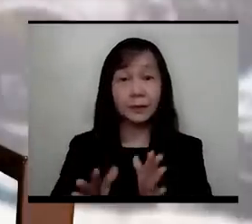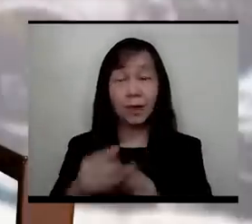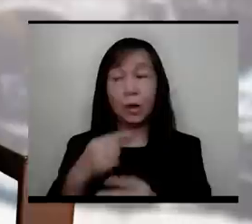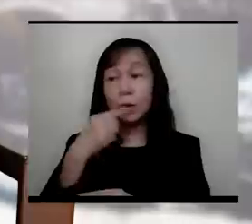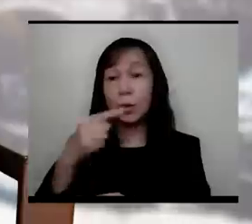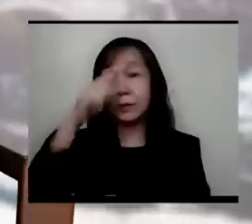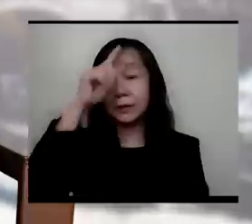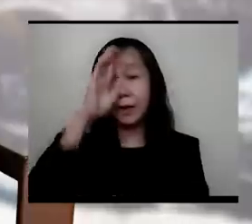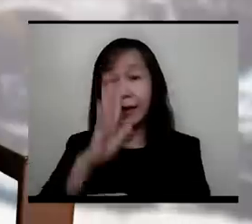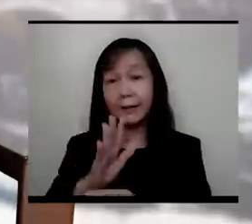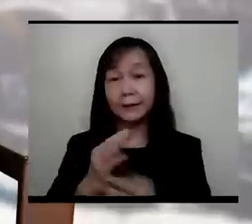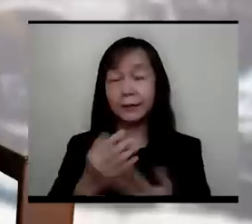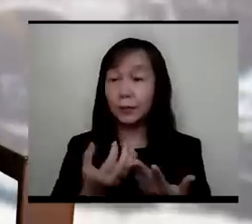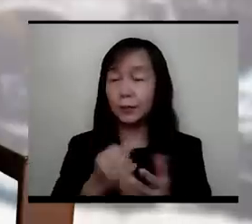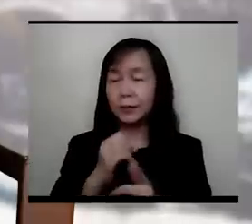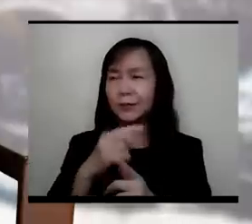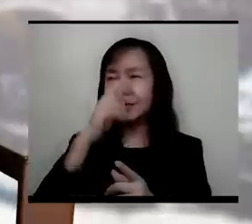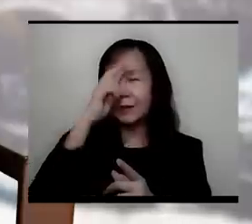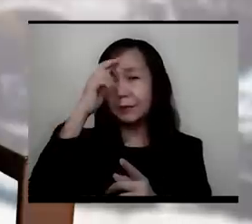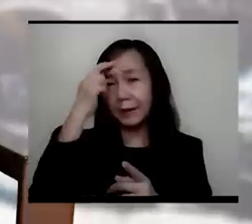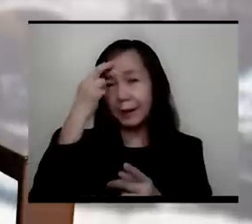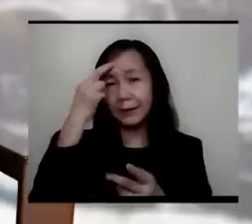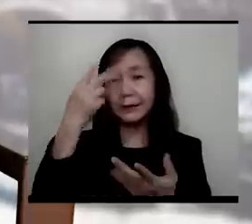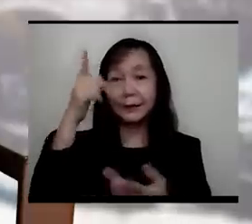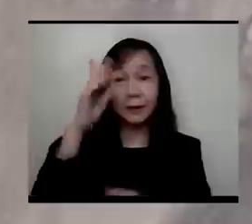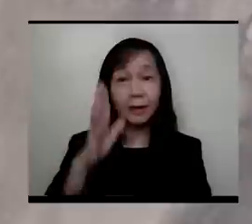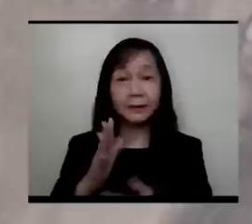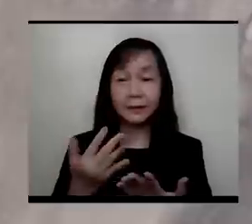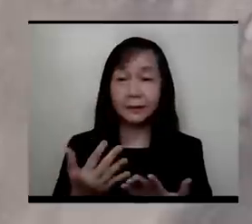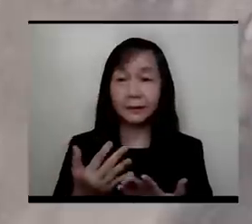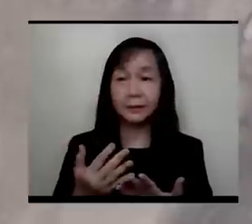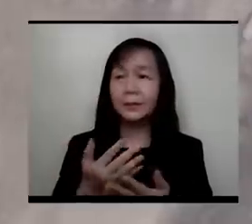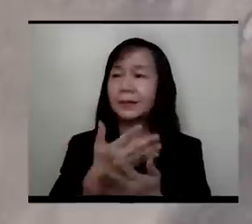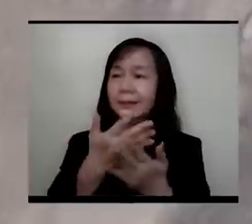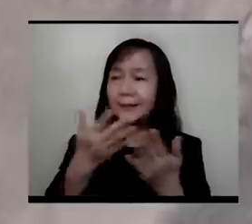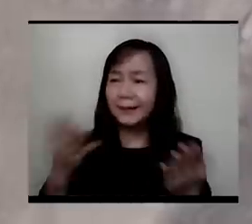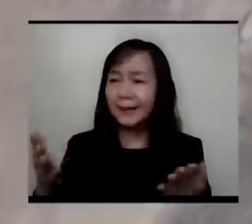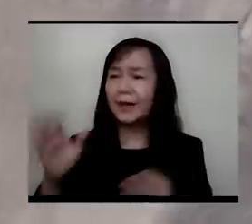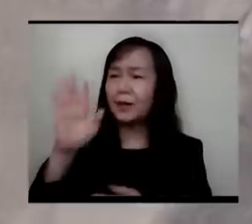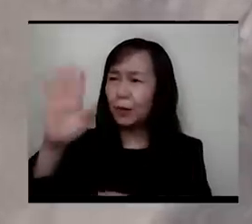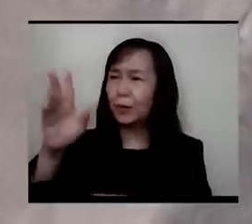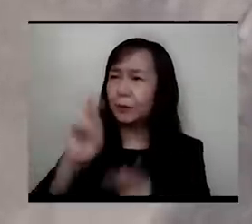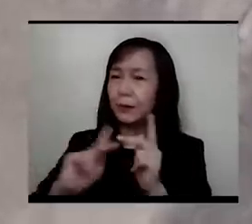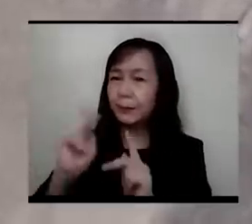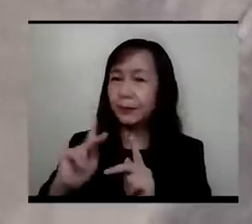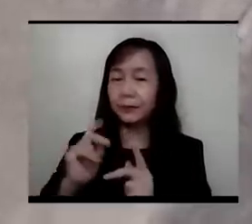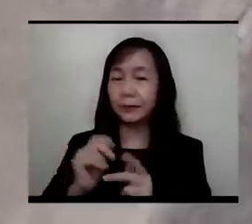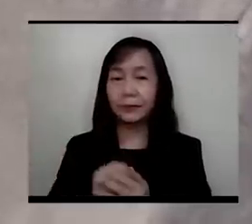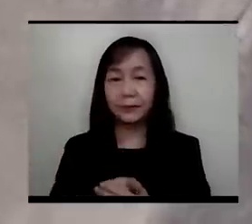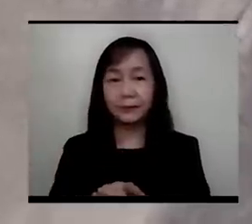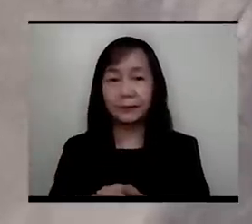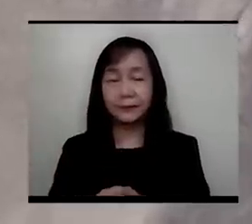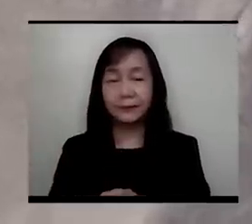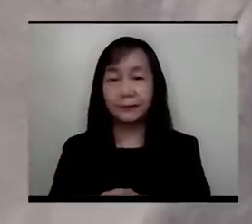Told God or even reminded God But they are your people